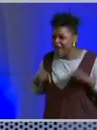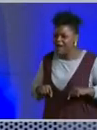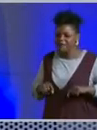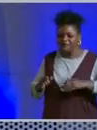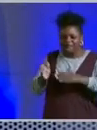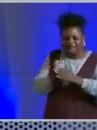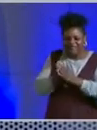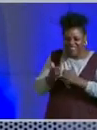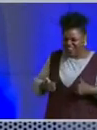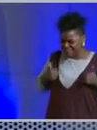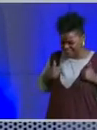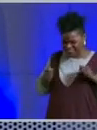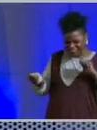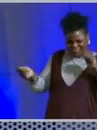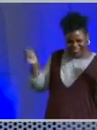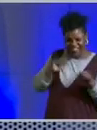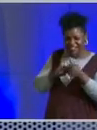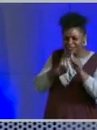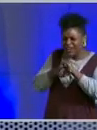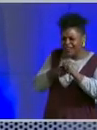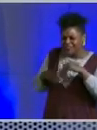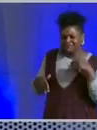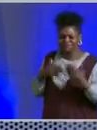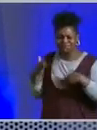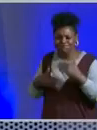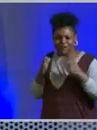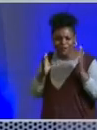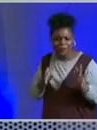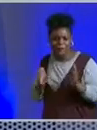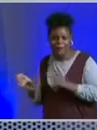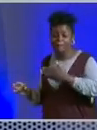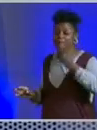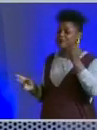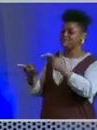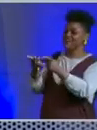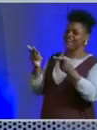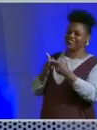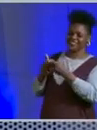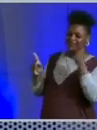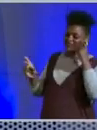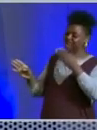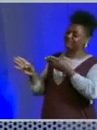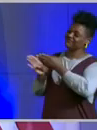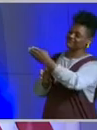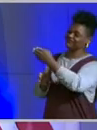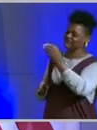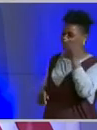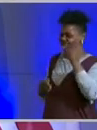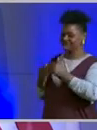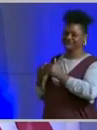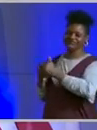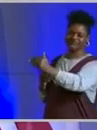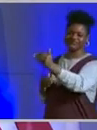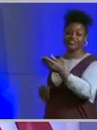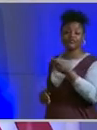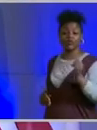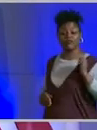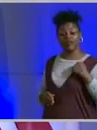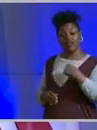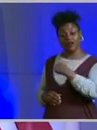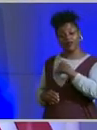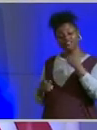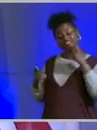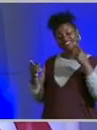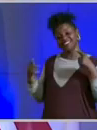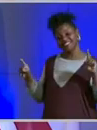life-altering training, and then be prepared and positioned for a career. So that's a few of our successes that in workforce in